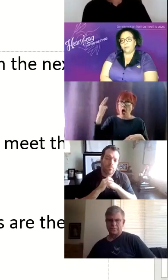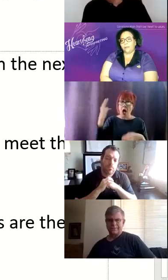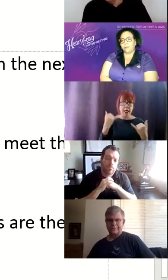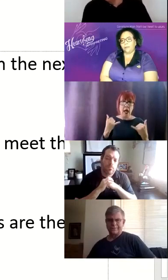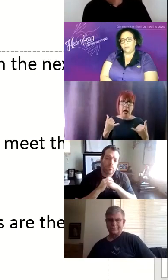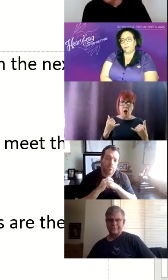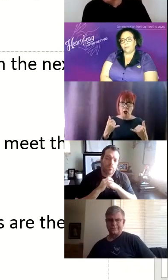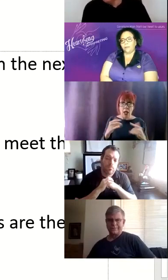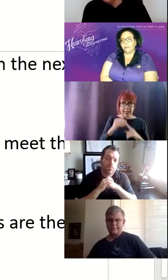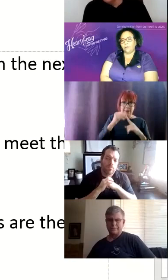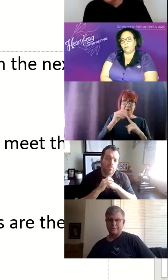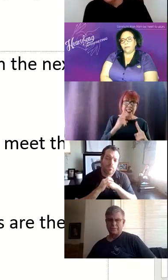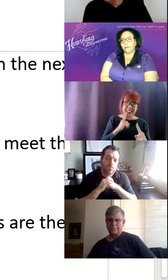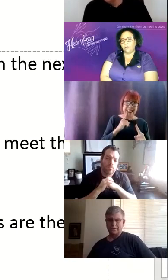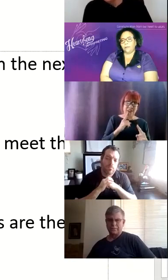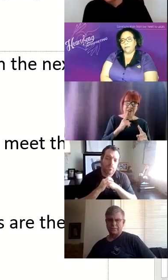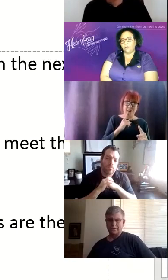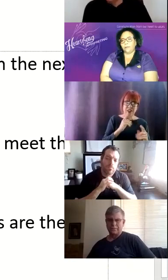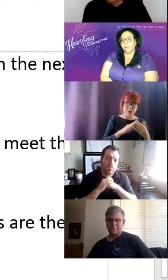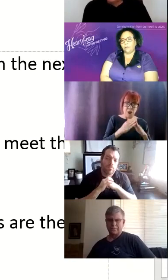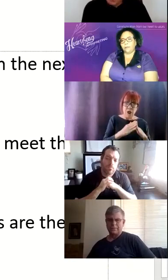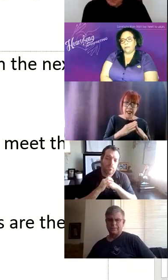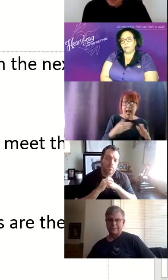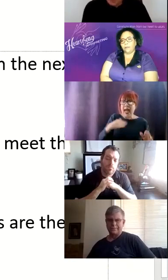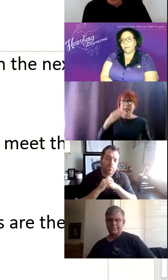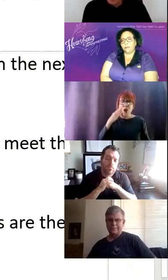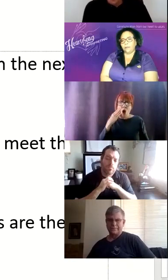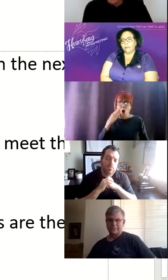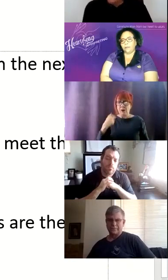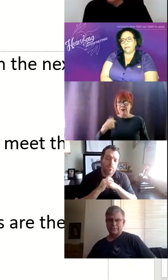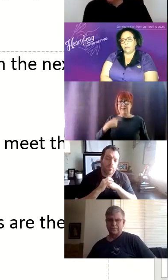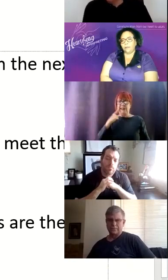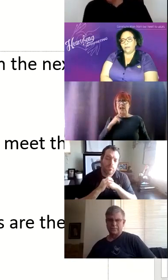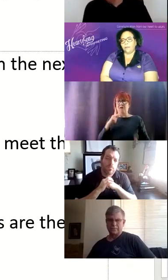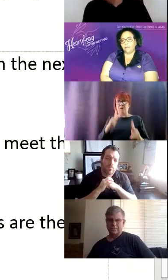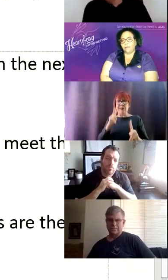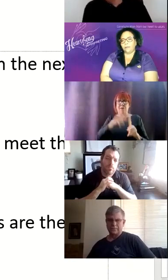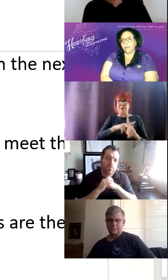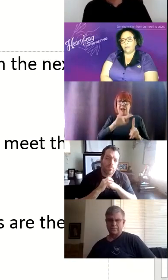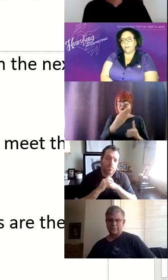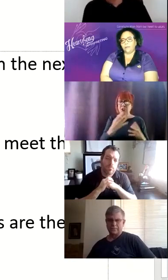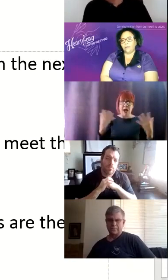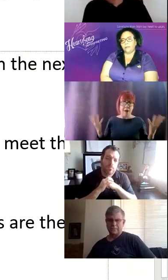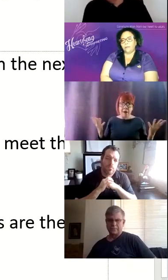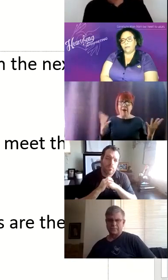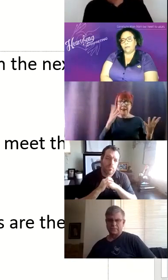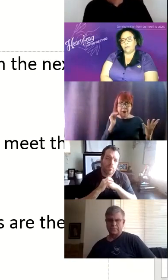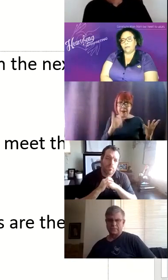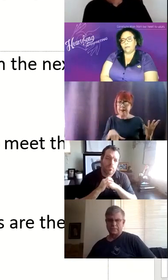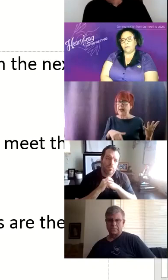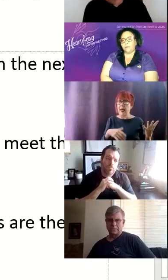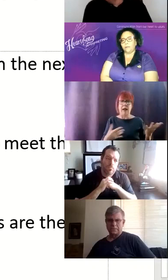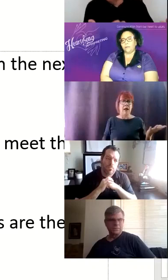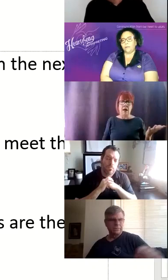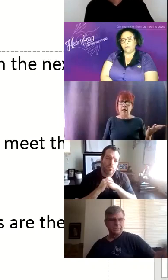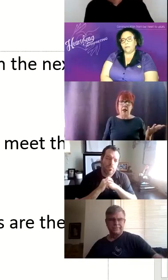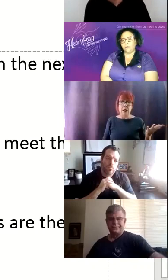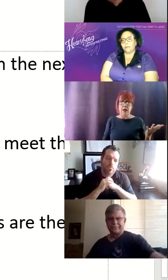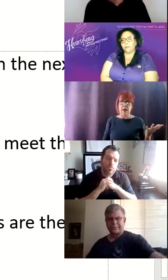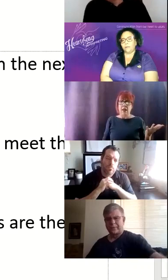know what it's like as a deaf person to apply for a job, to, you know, just to be able